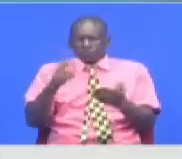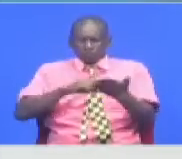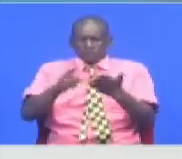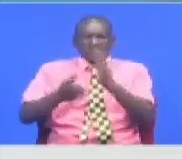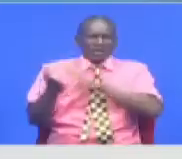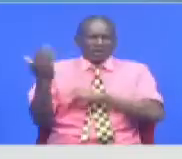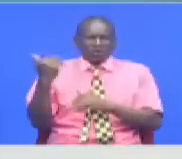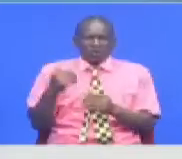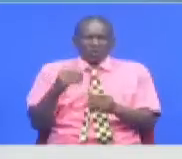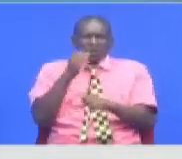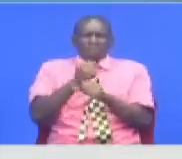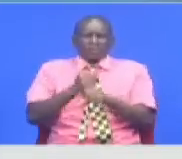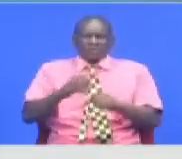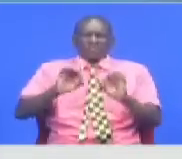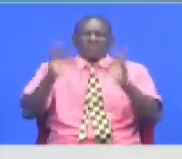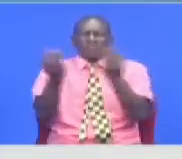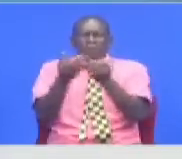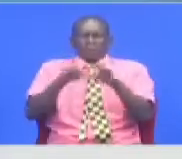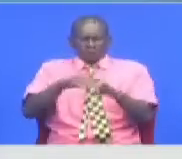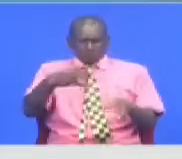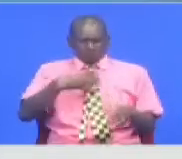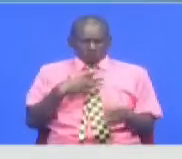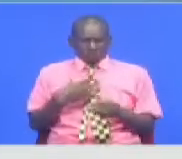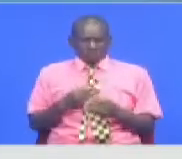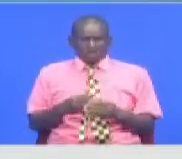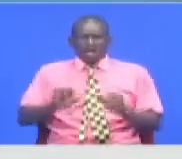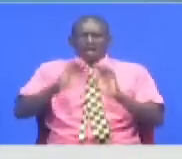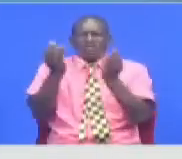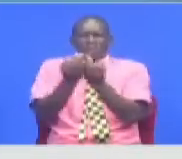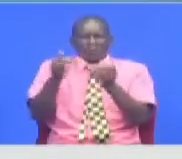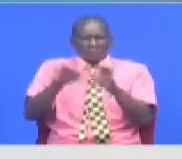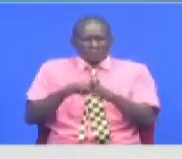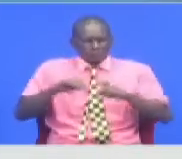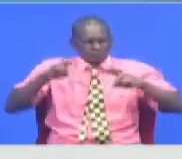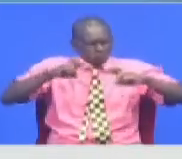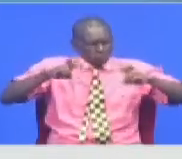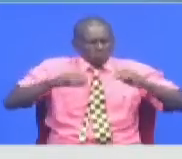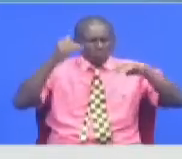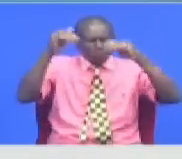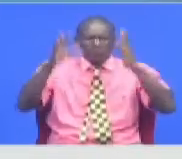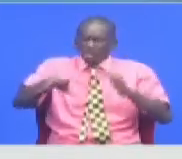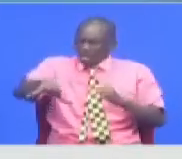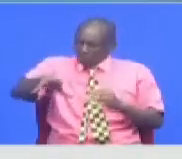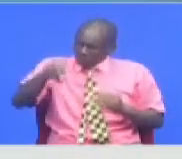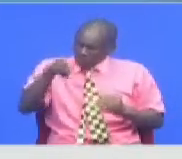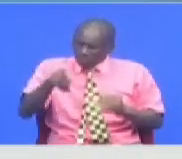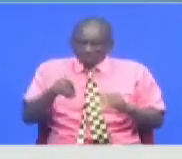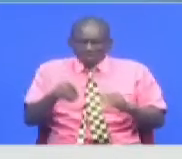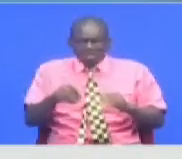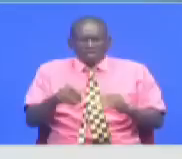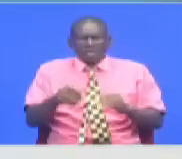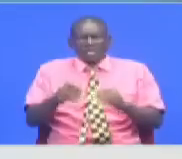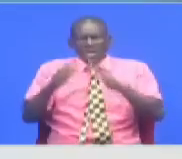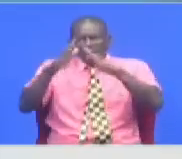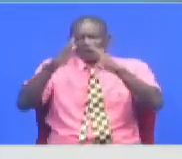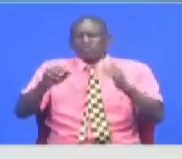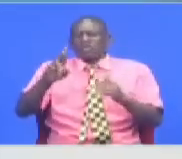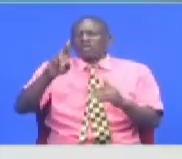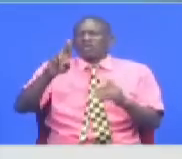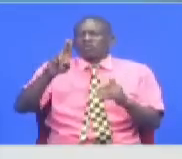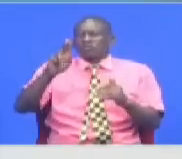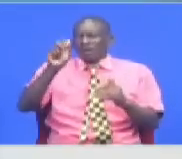his family into panic. A relative managed to trace the professor and found him in a bedsitter in Ruai,